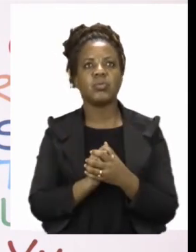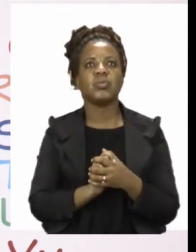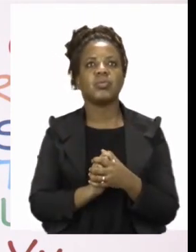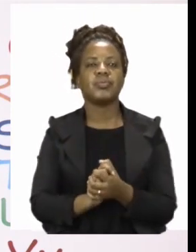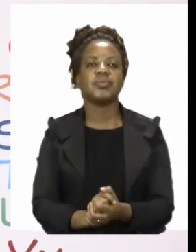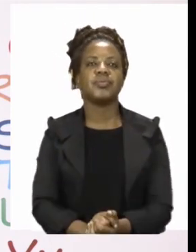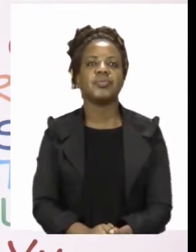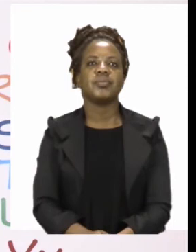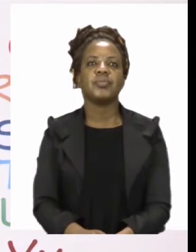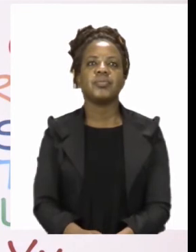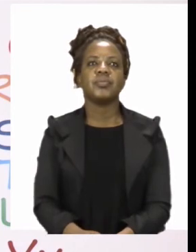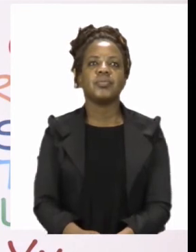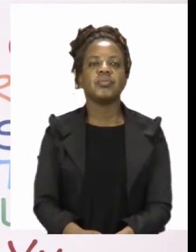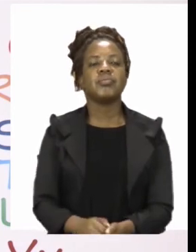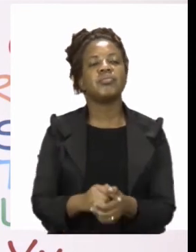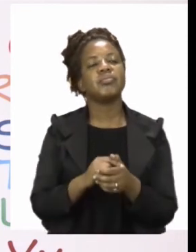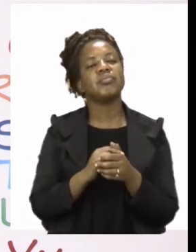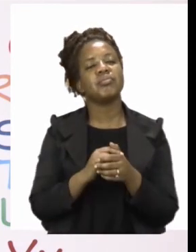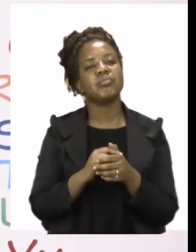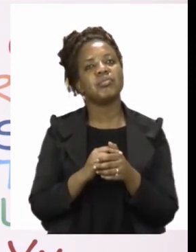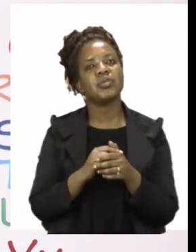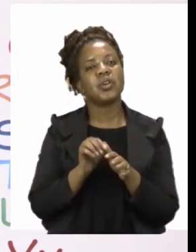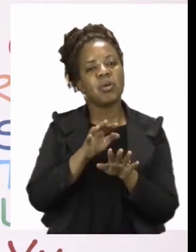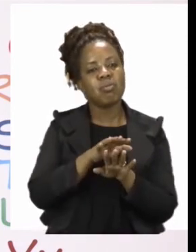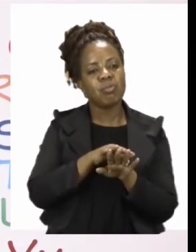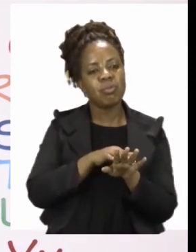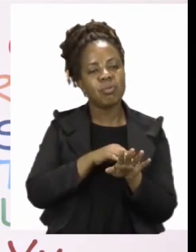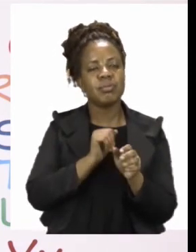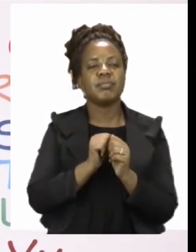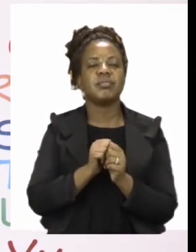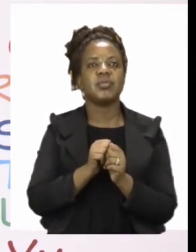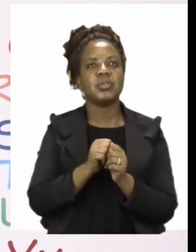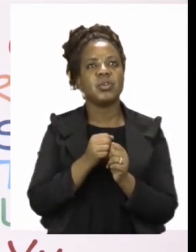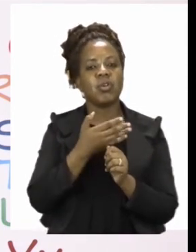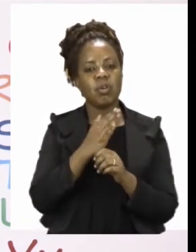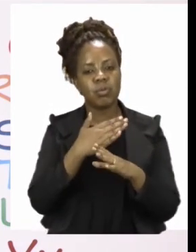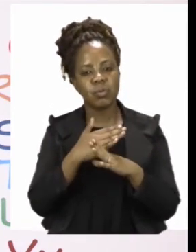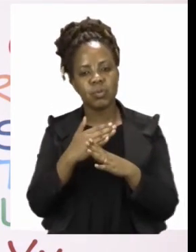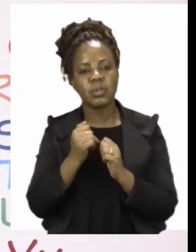62, 63. So our next number is